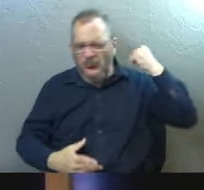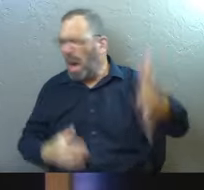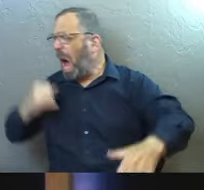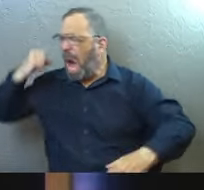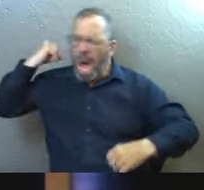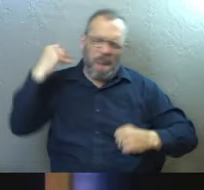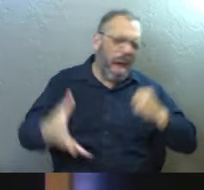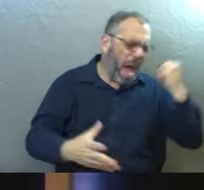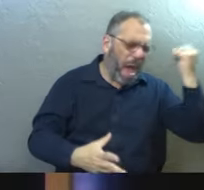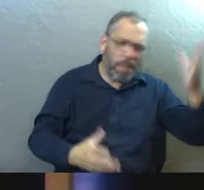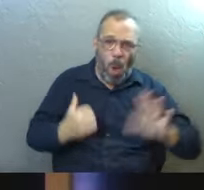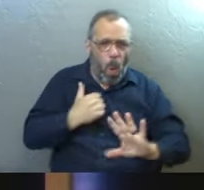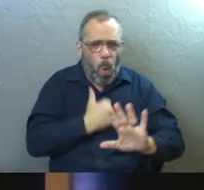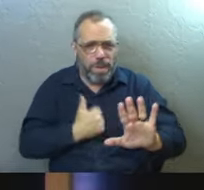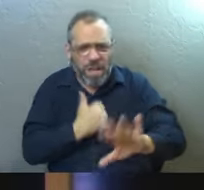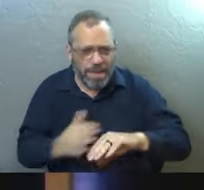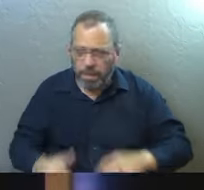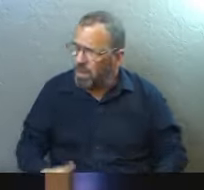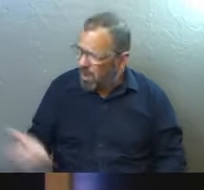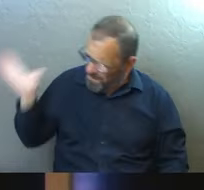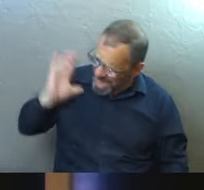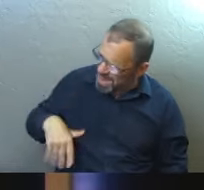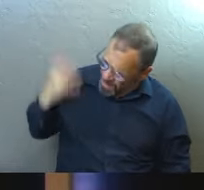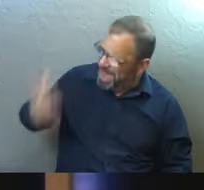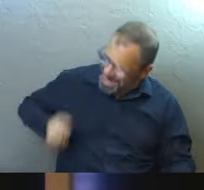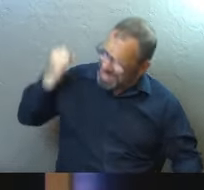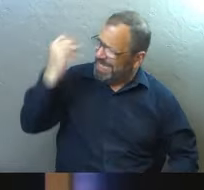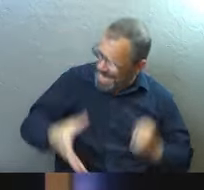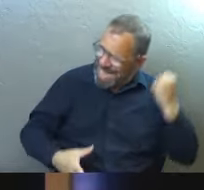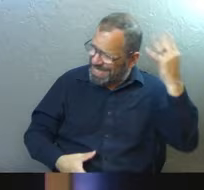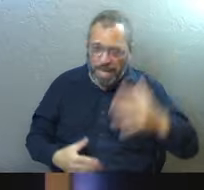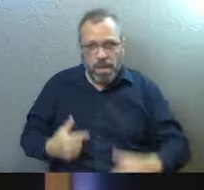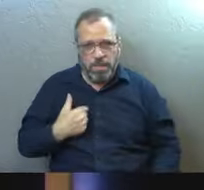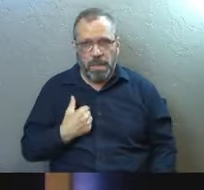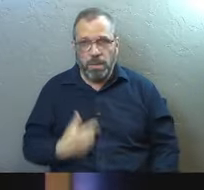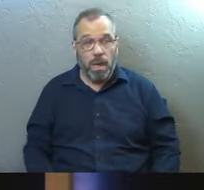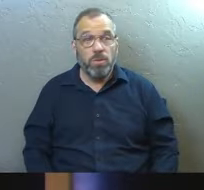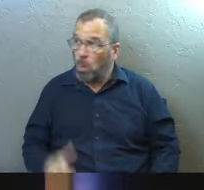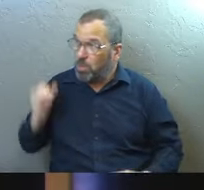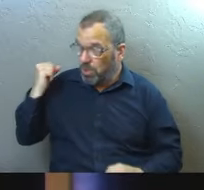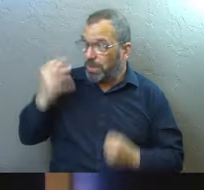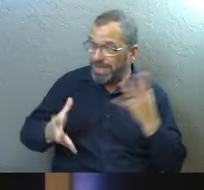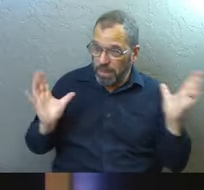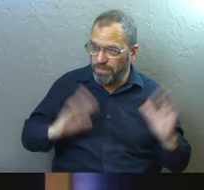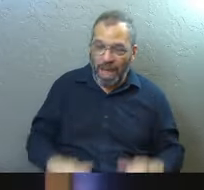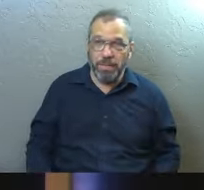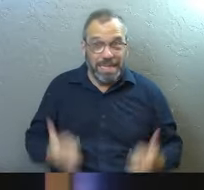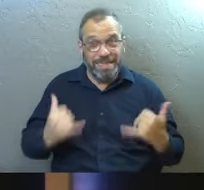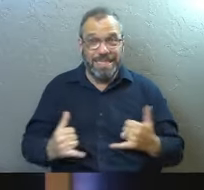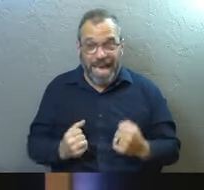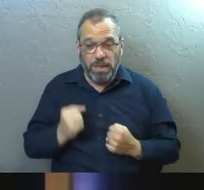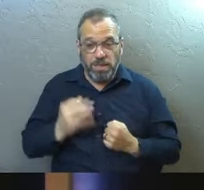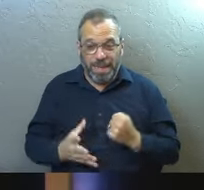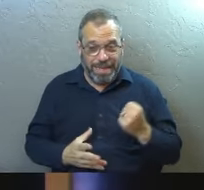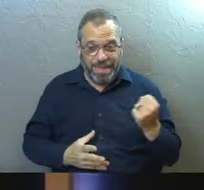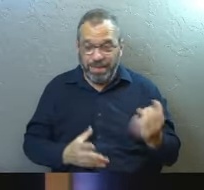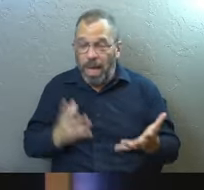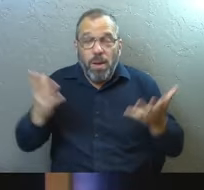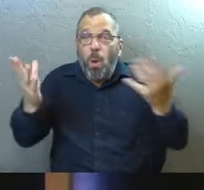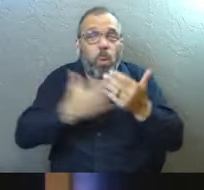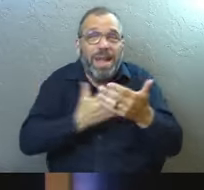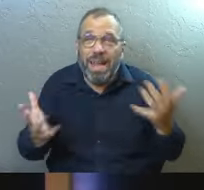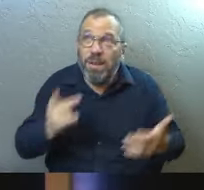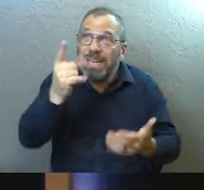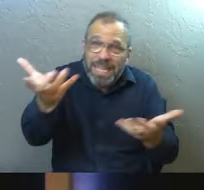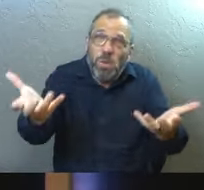when you sing, you know? So sing. If you're like, I'm not a singer though, it's like, yeah, you are. You are today, you know, like that's what